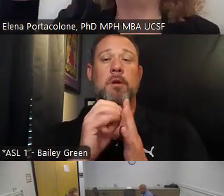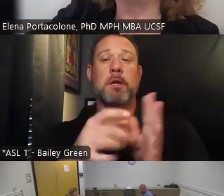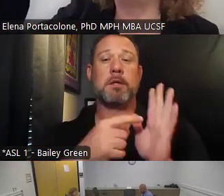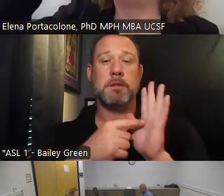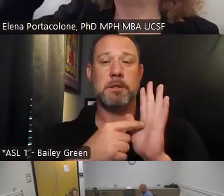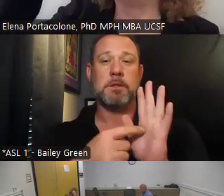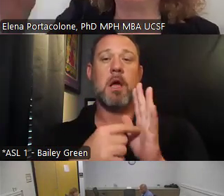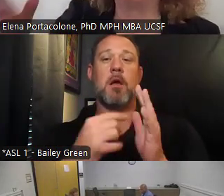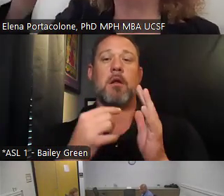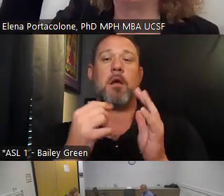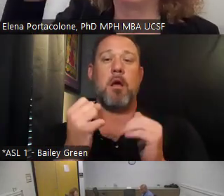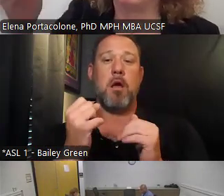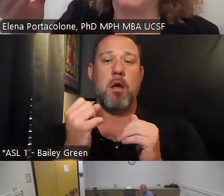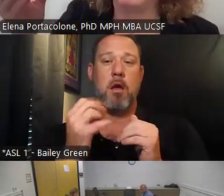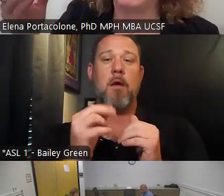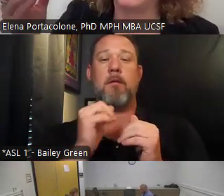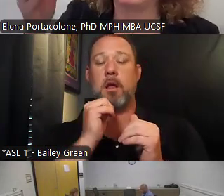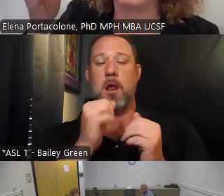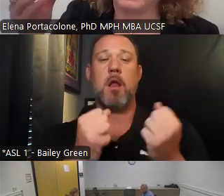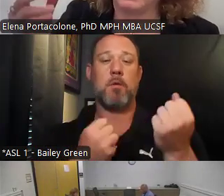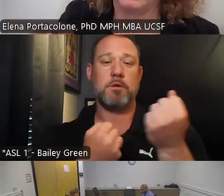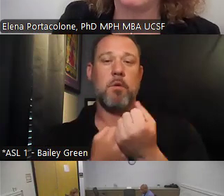of inadequate support.